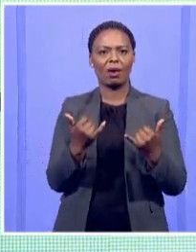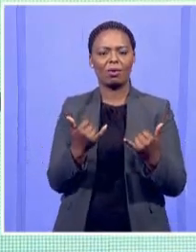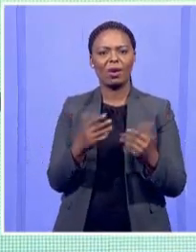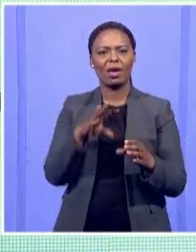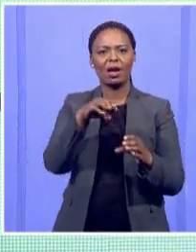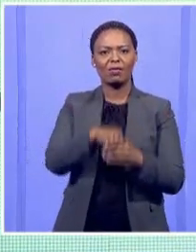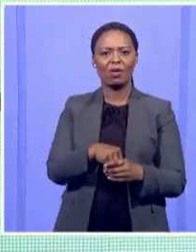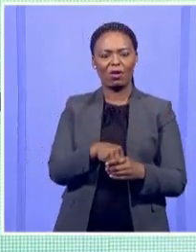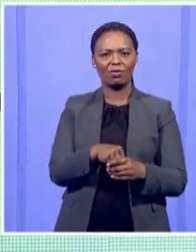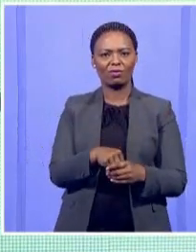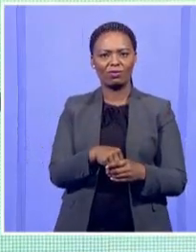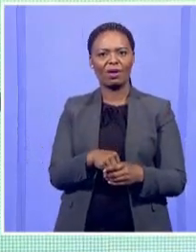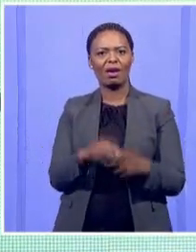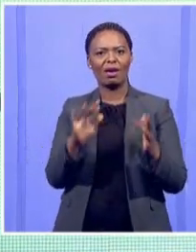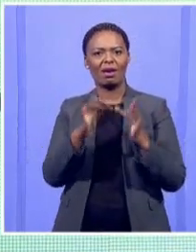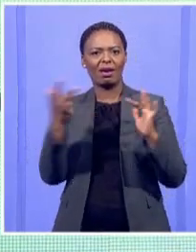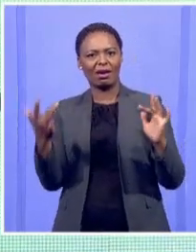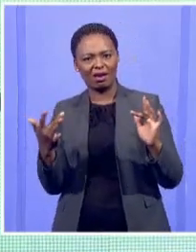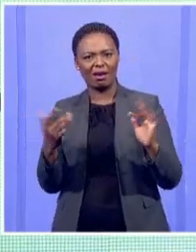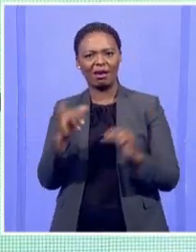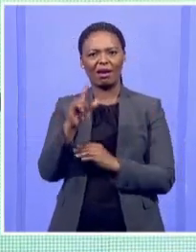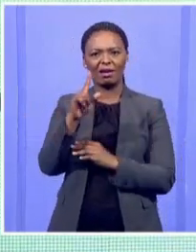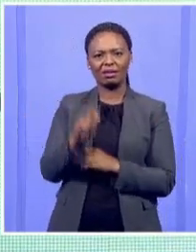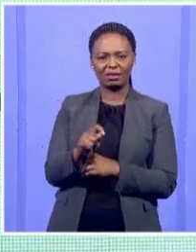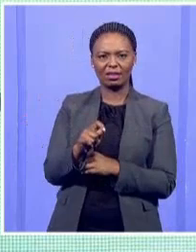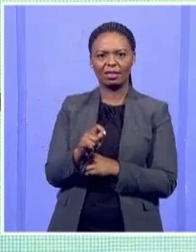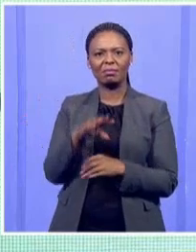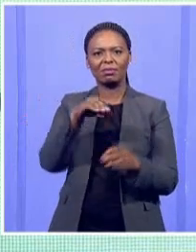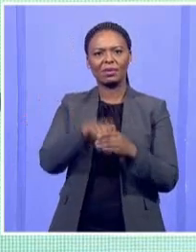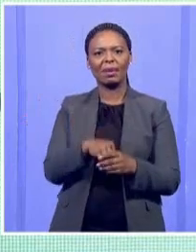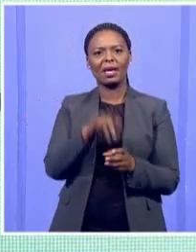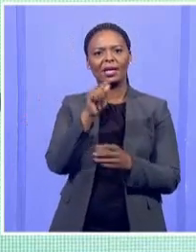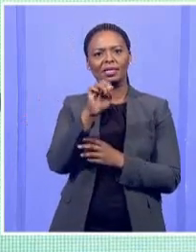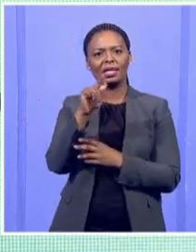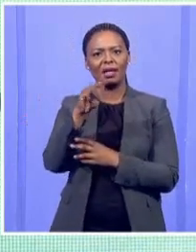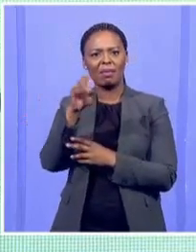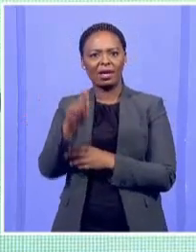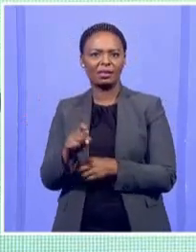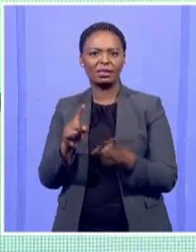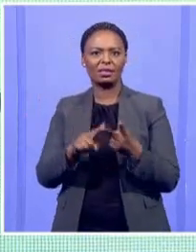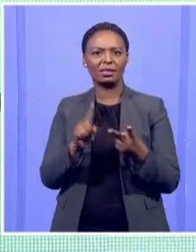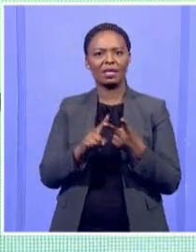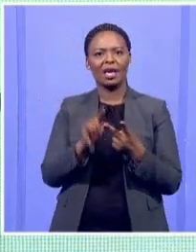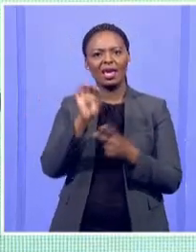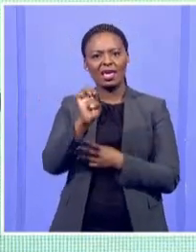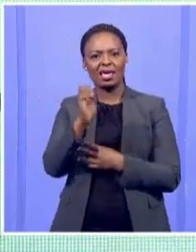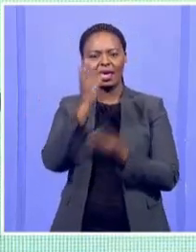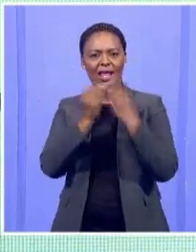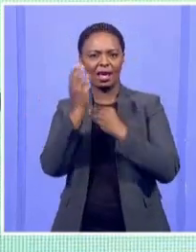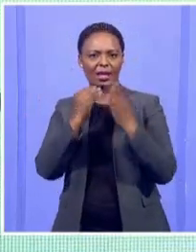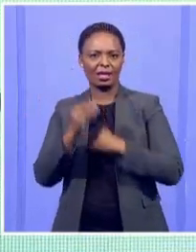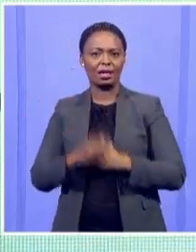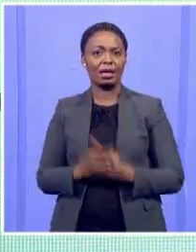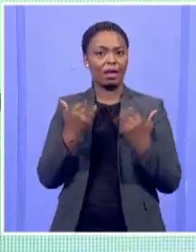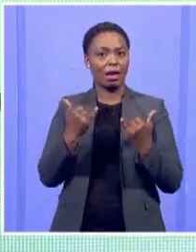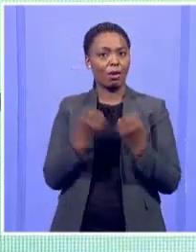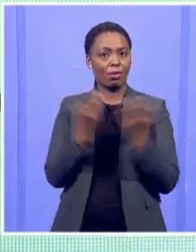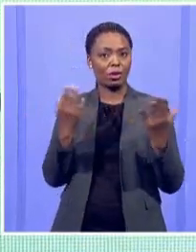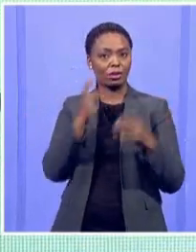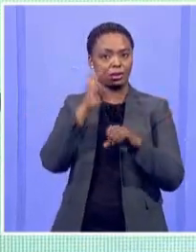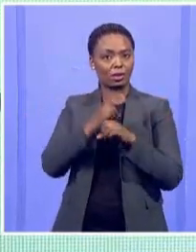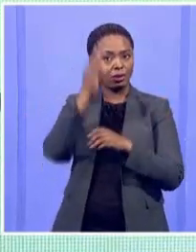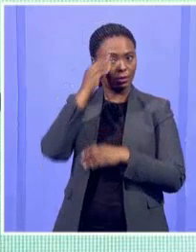technology, including telemedicine and e-learning, have begun to be realized, and the availability